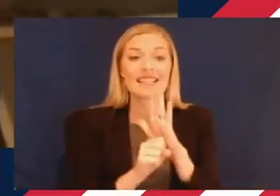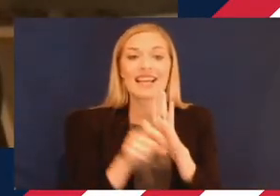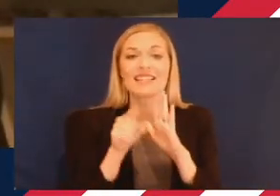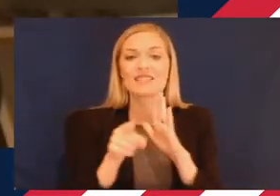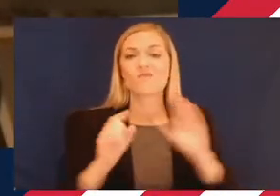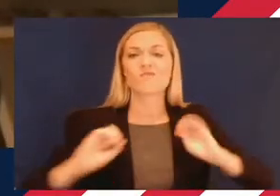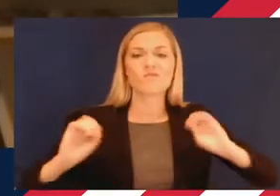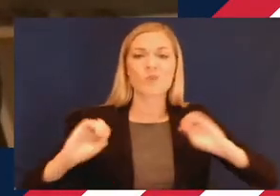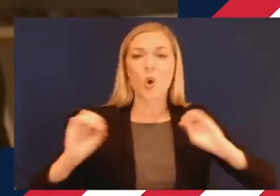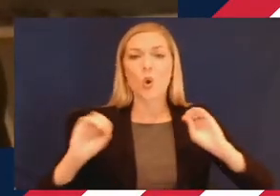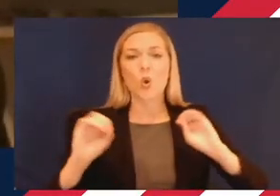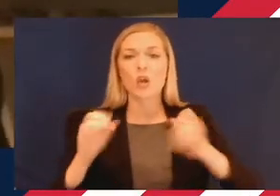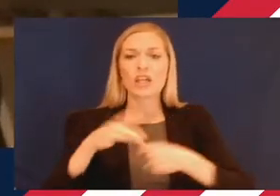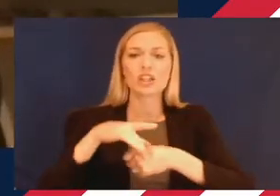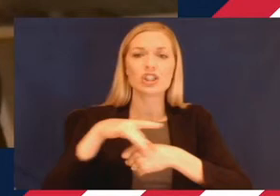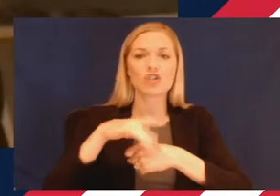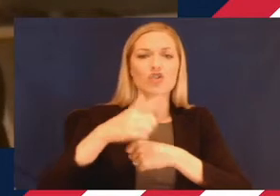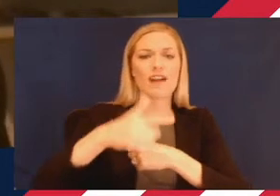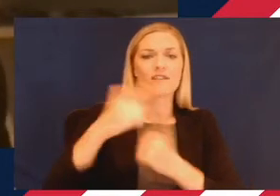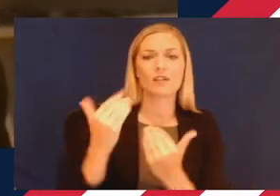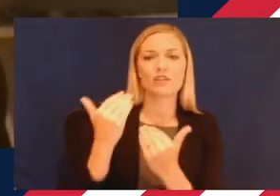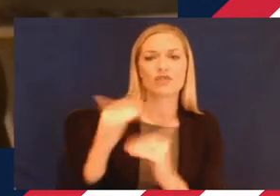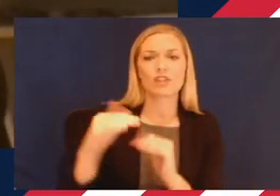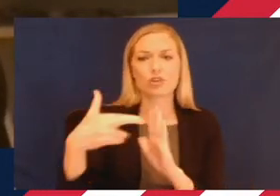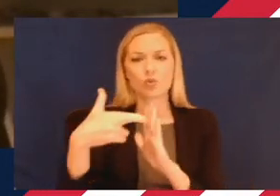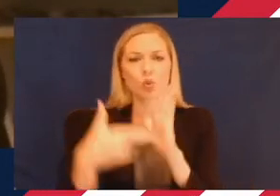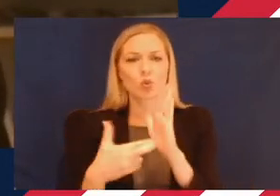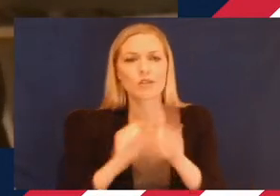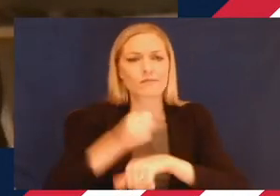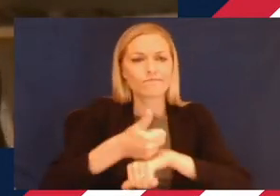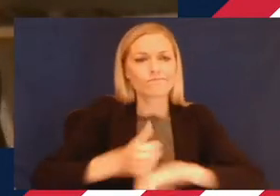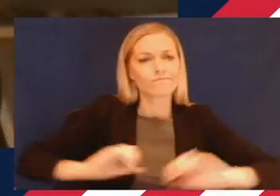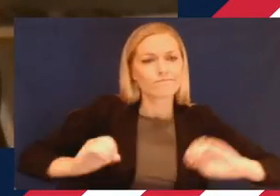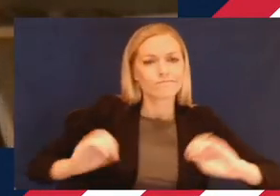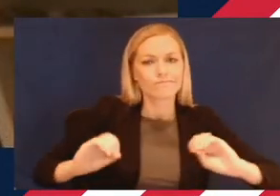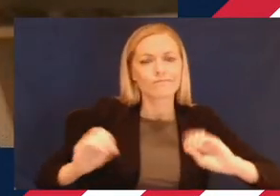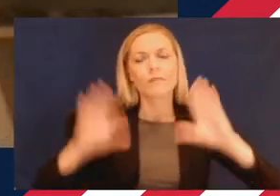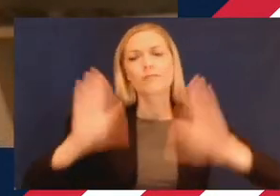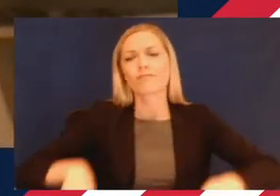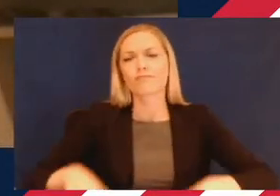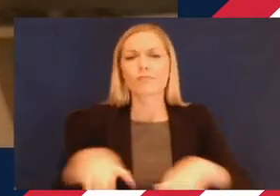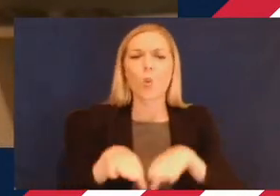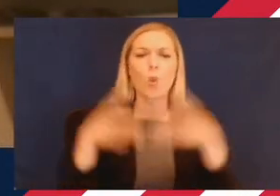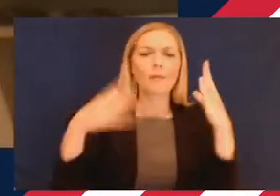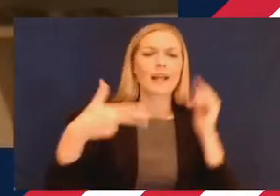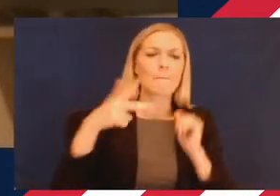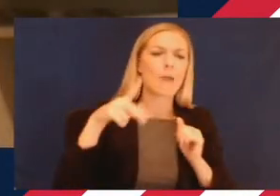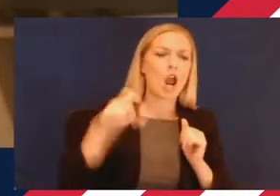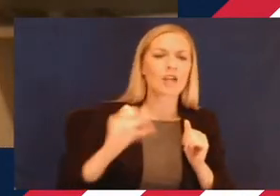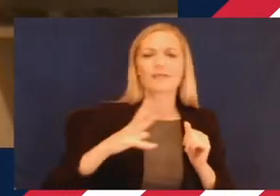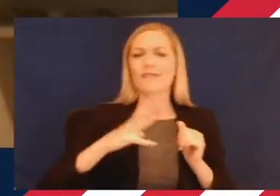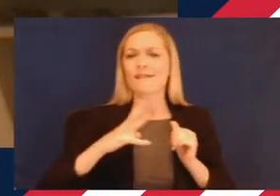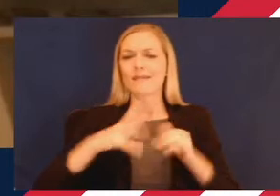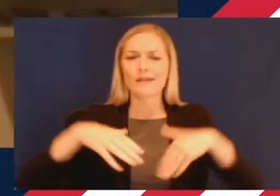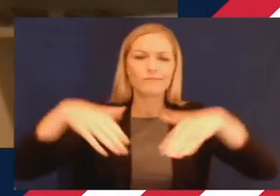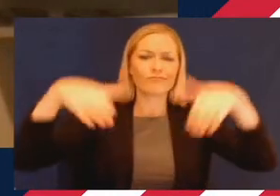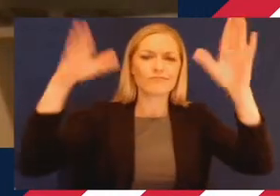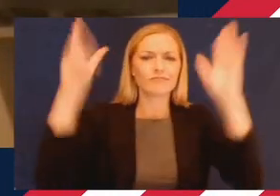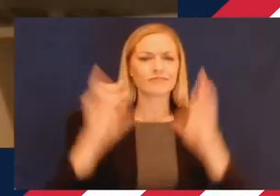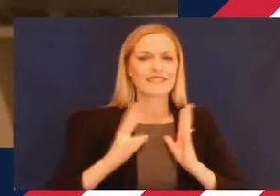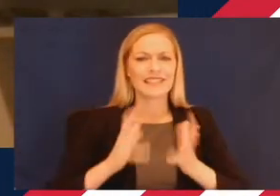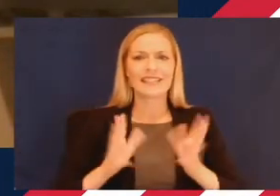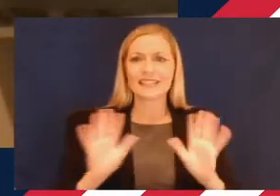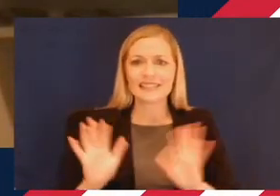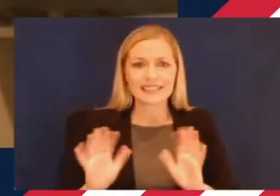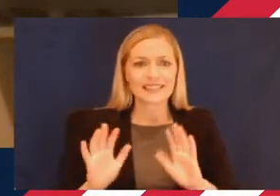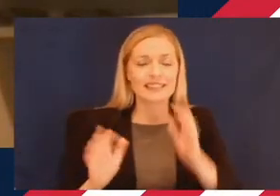society early, and have been lax in enforcing public health measures. In the face of rising numbers, there are thankfully additional measures being put into place for